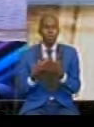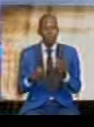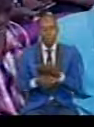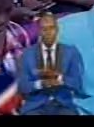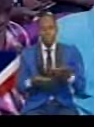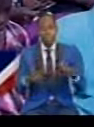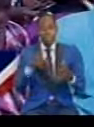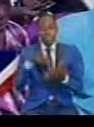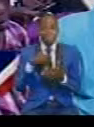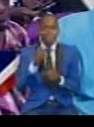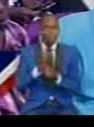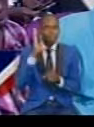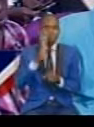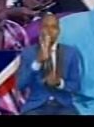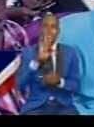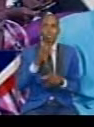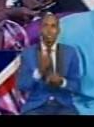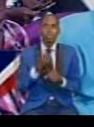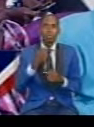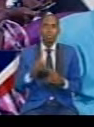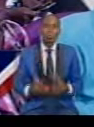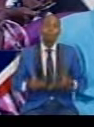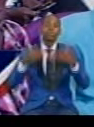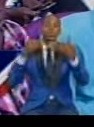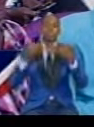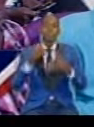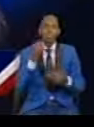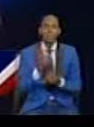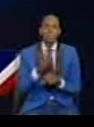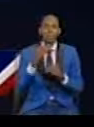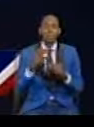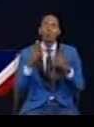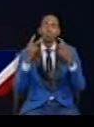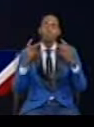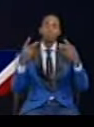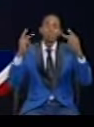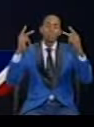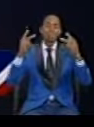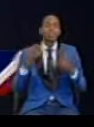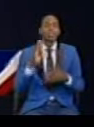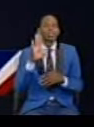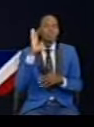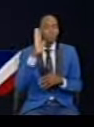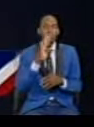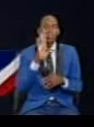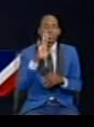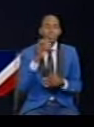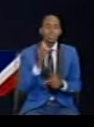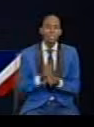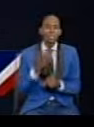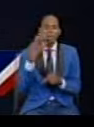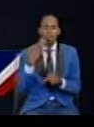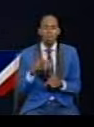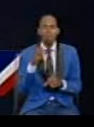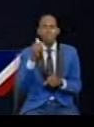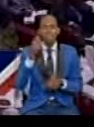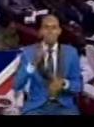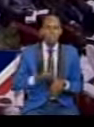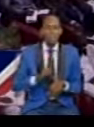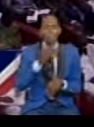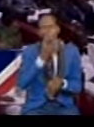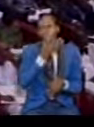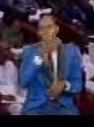of promotion. It will be a year of progress, and it will be a year of 10 times